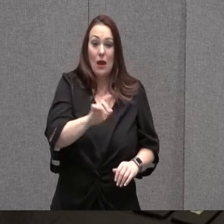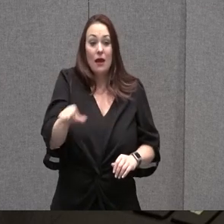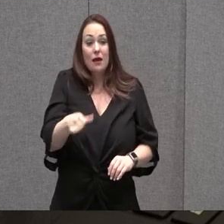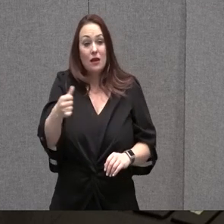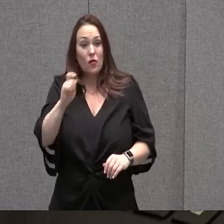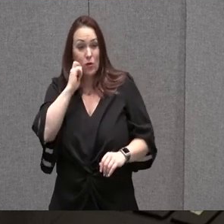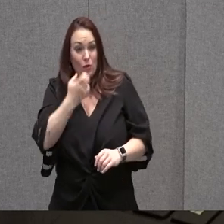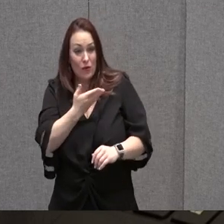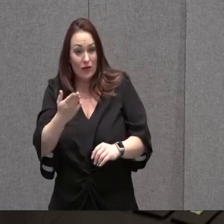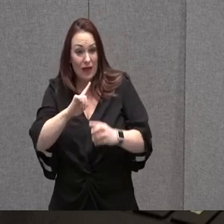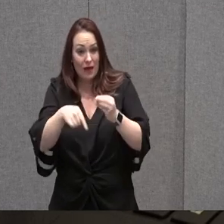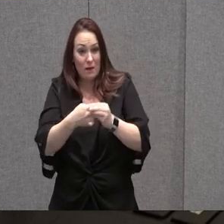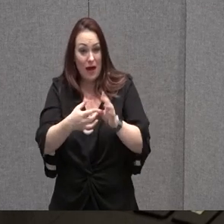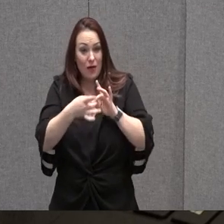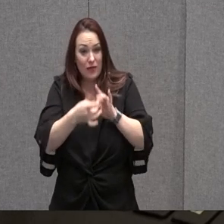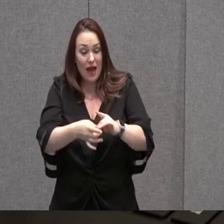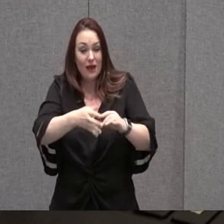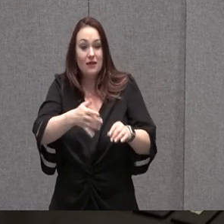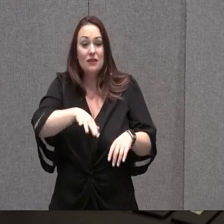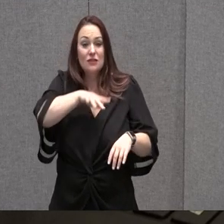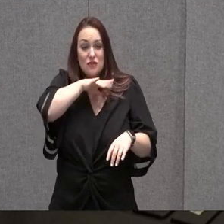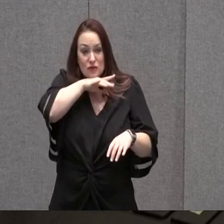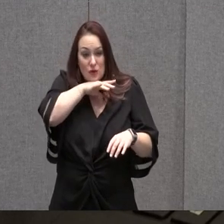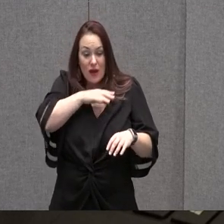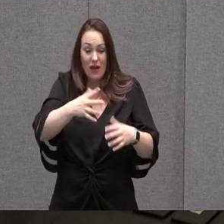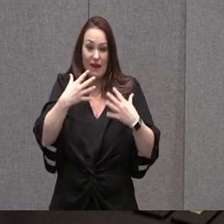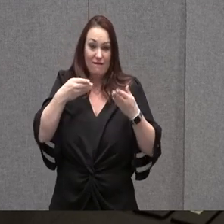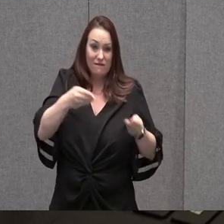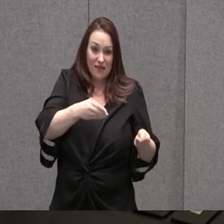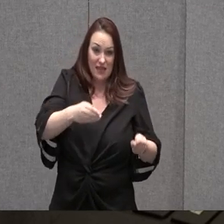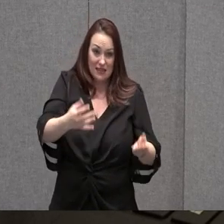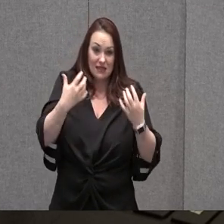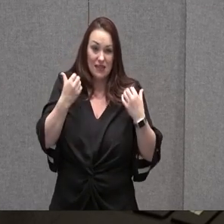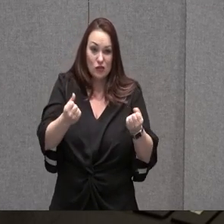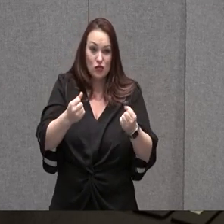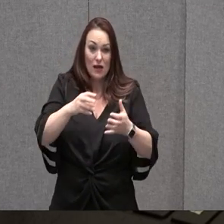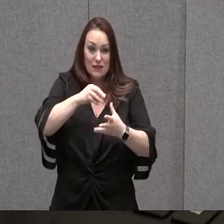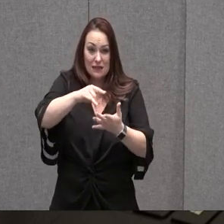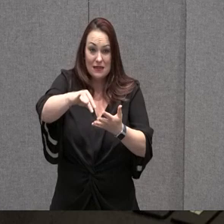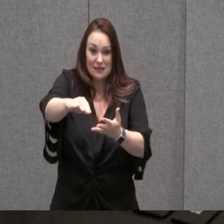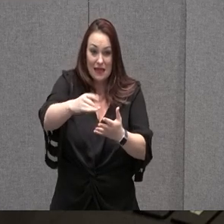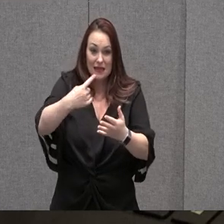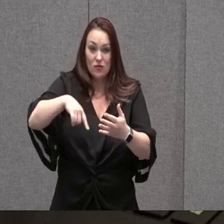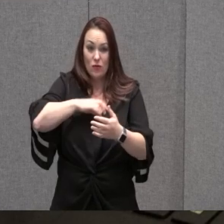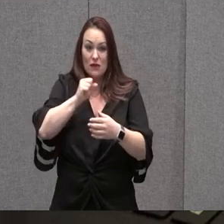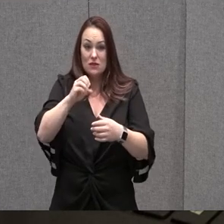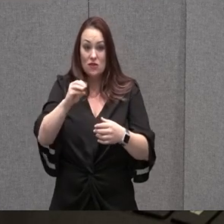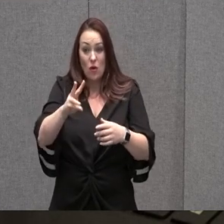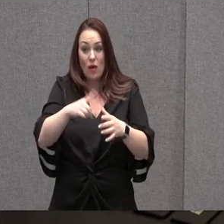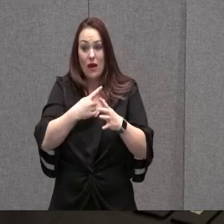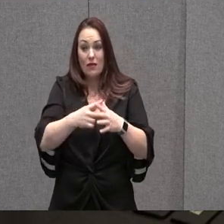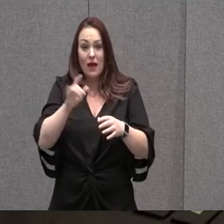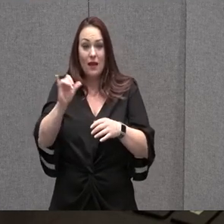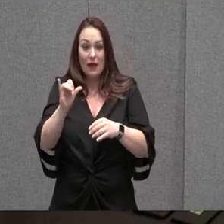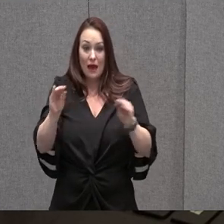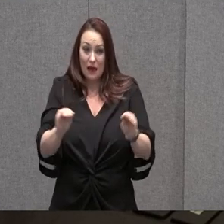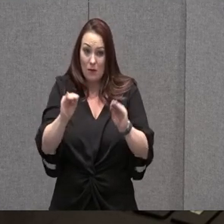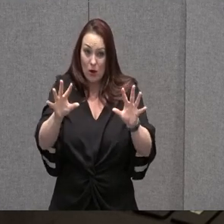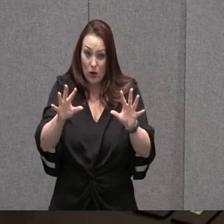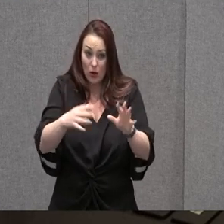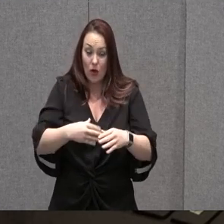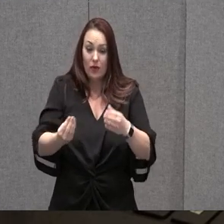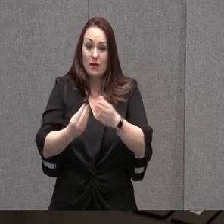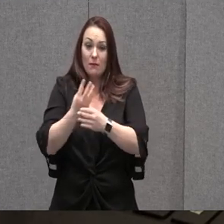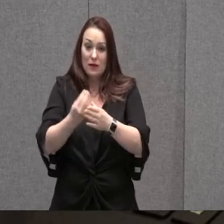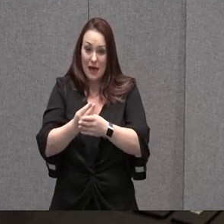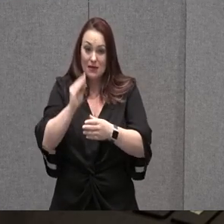about soil is that it feeds and strengthens the seeds we sow. And then, like a miracle, plants and